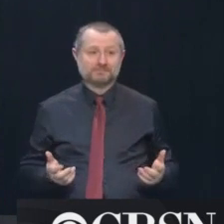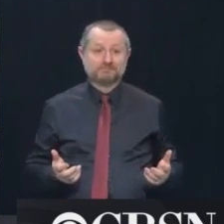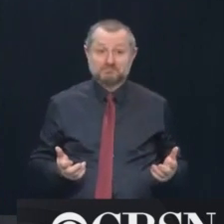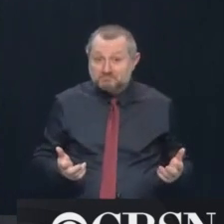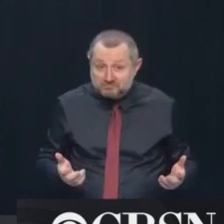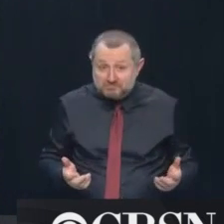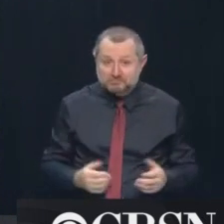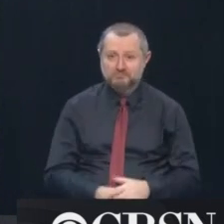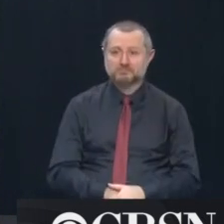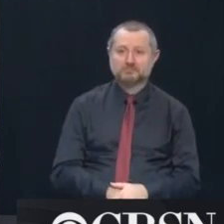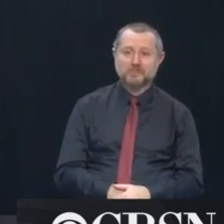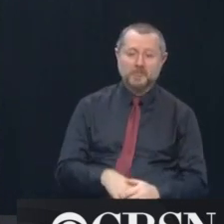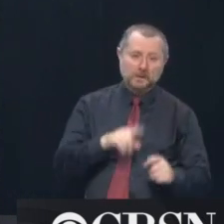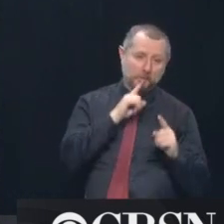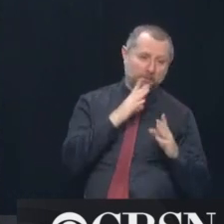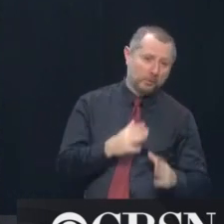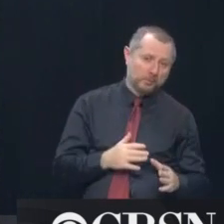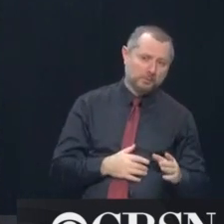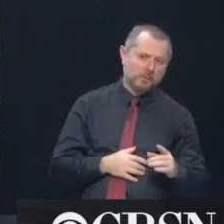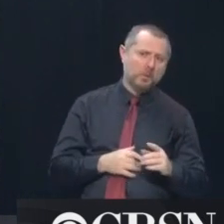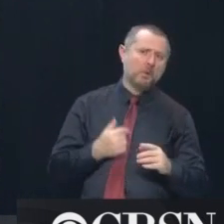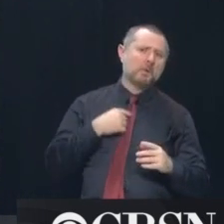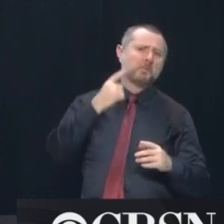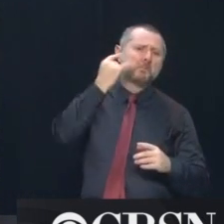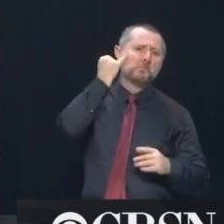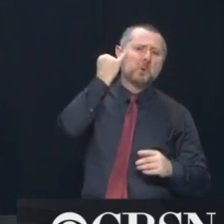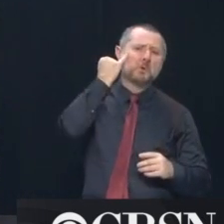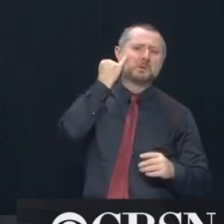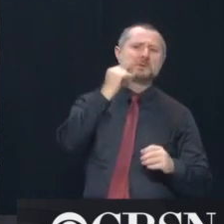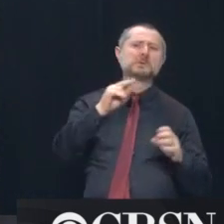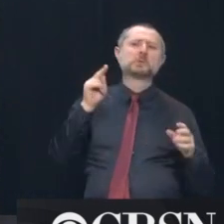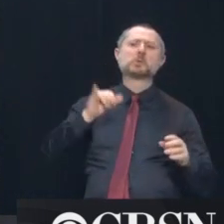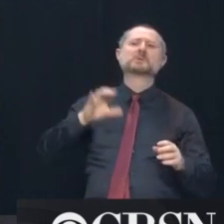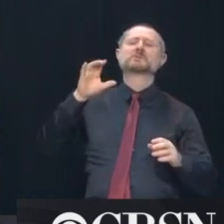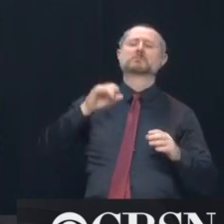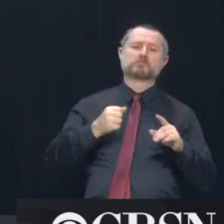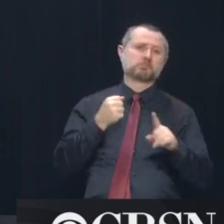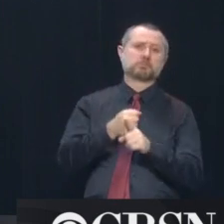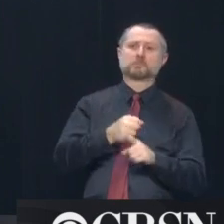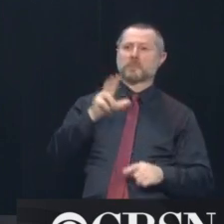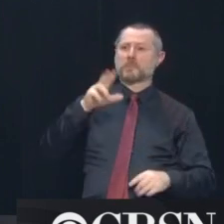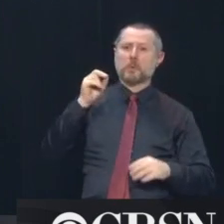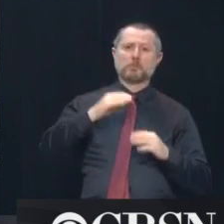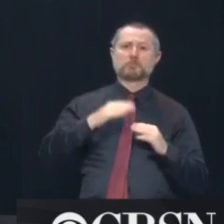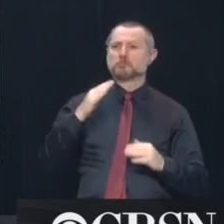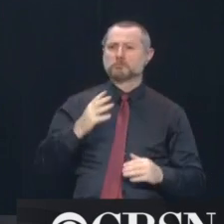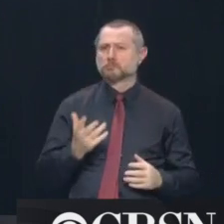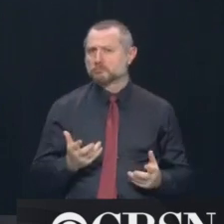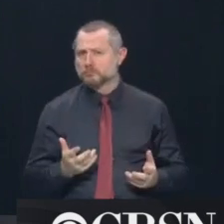What if the city's number hits 3%? The city, Your numbers.